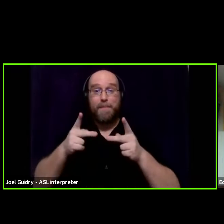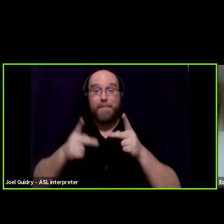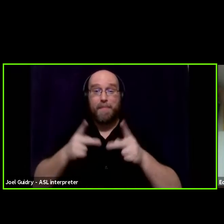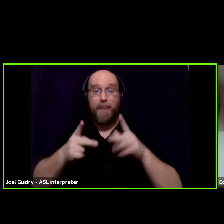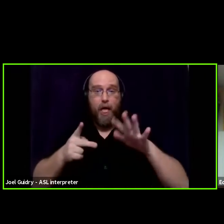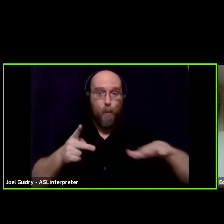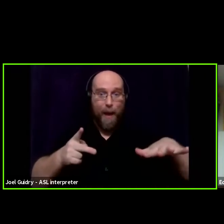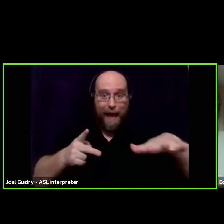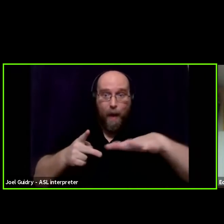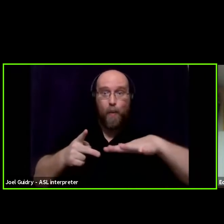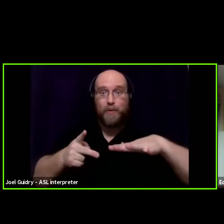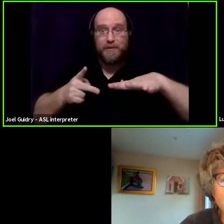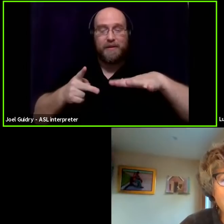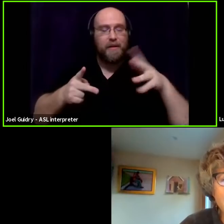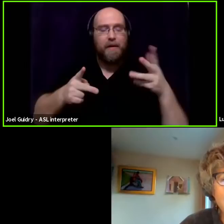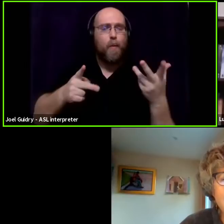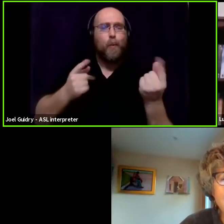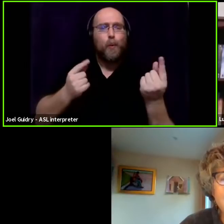That would be Lucinda, maybe?